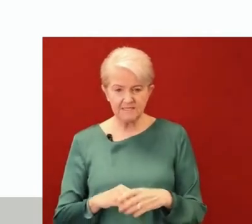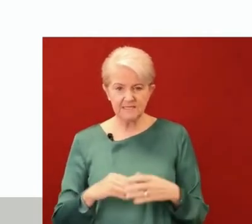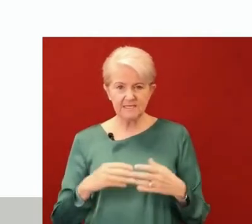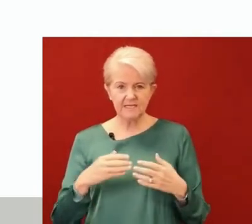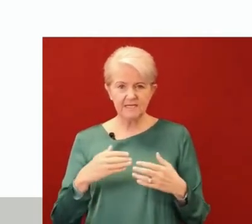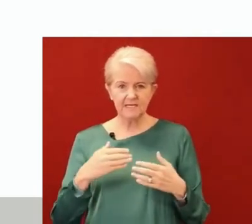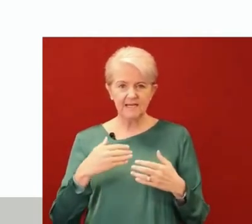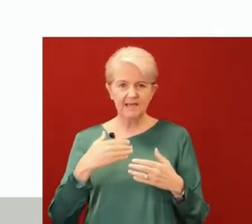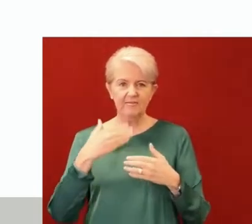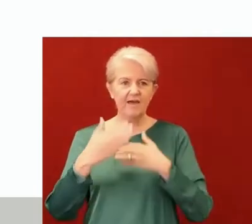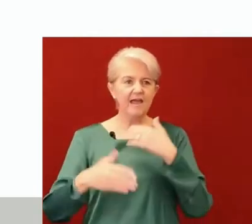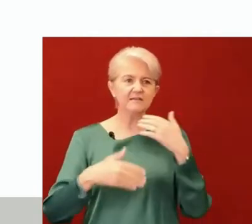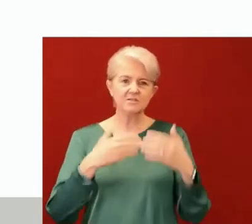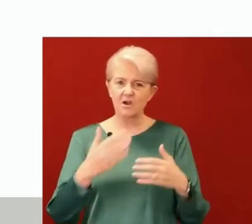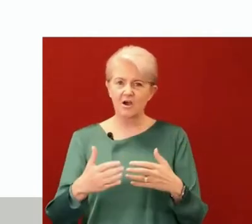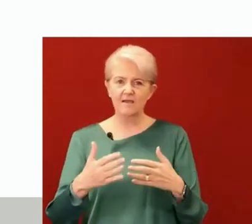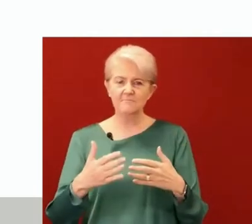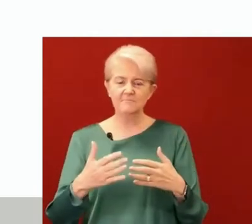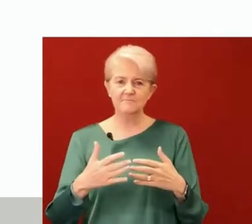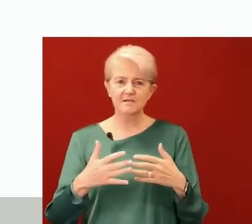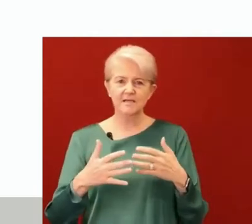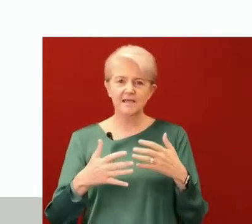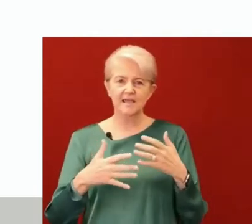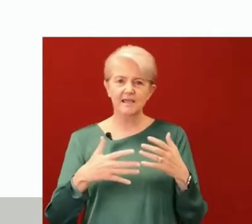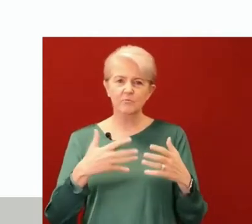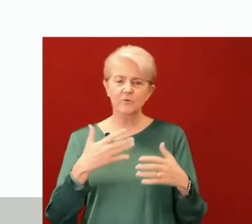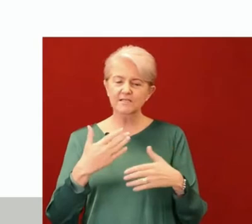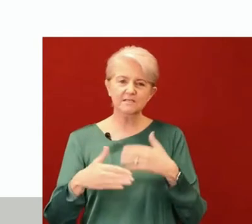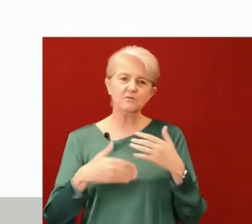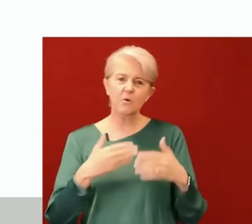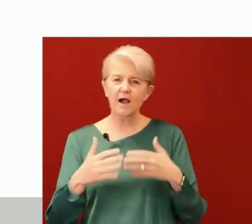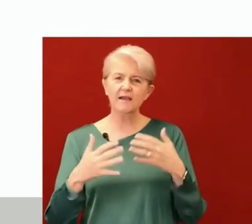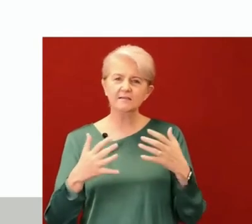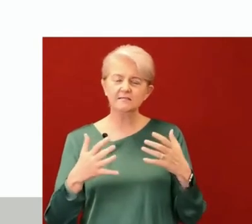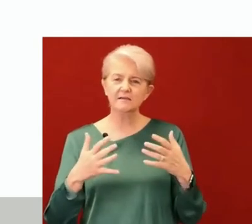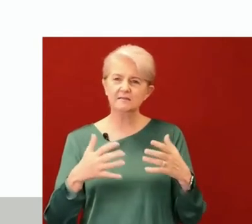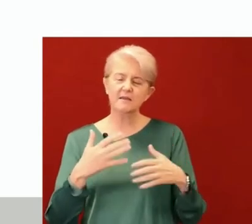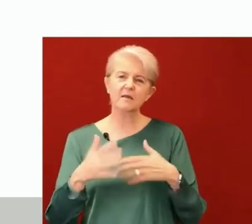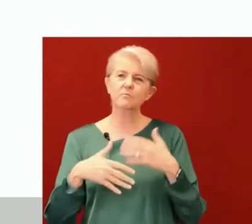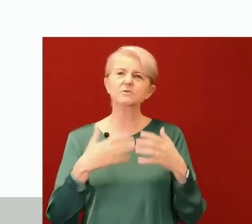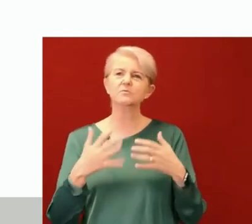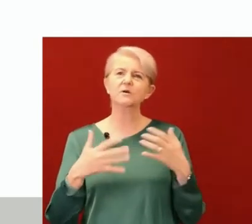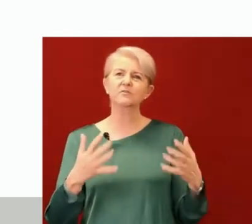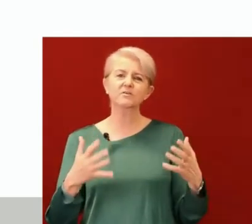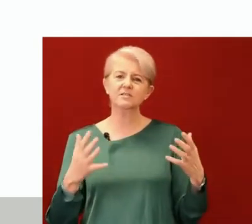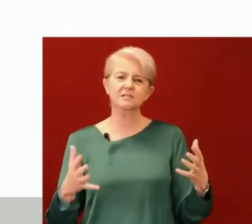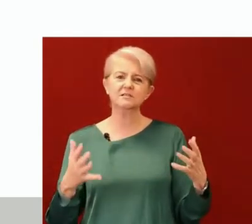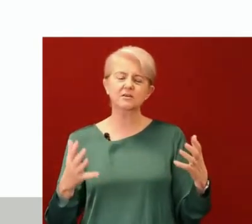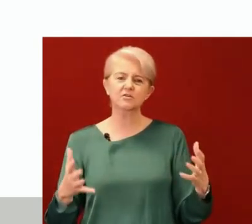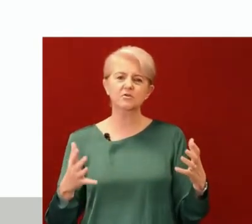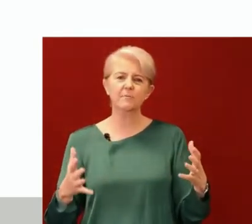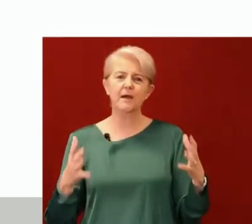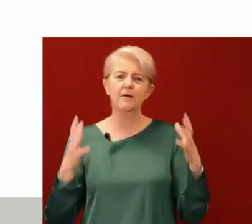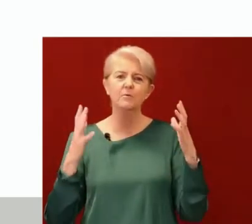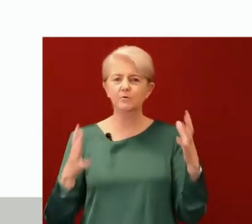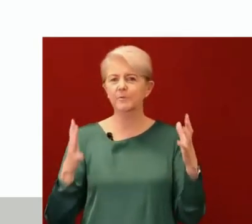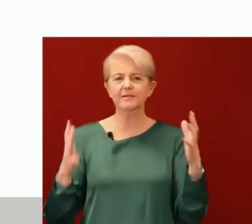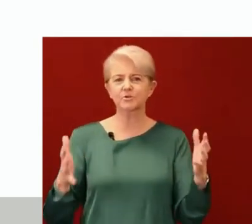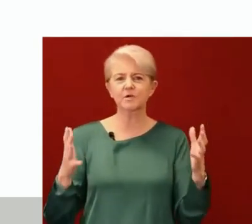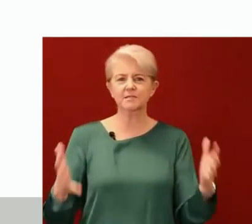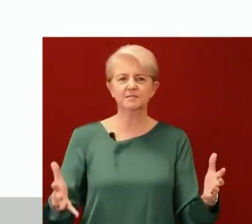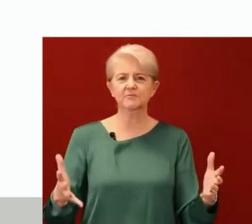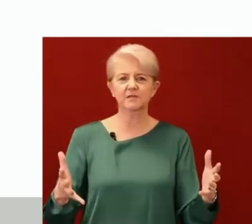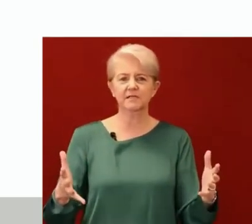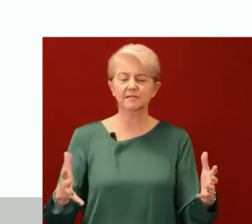But in that time, we didn't quite, it wasn't one of those things that you thought about, we were